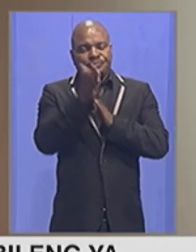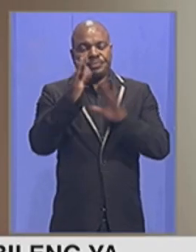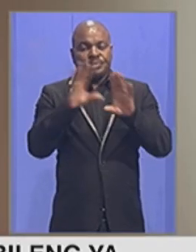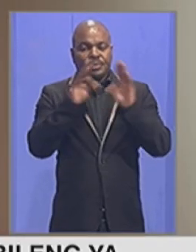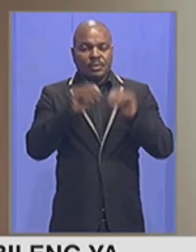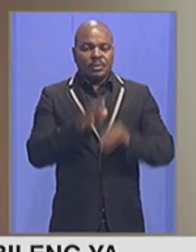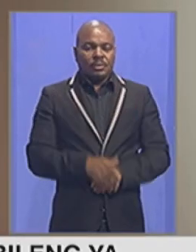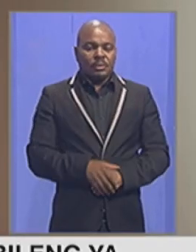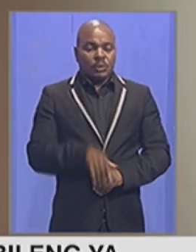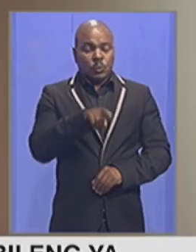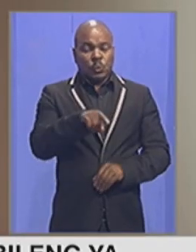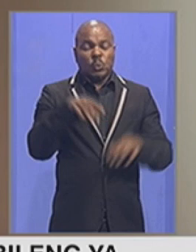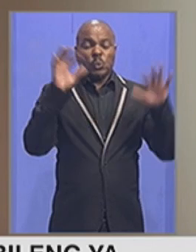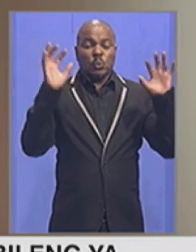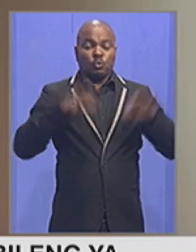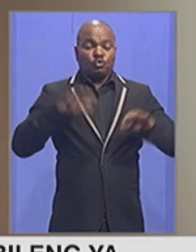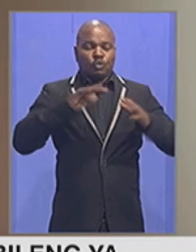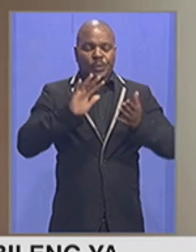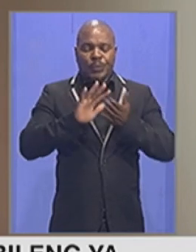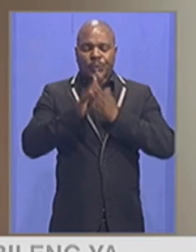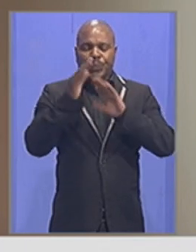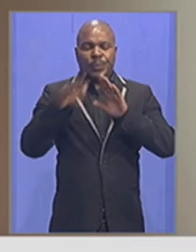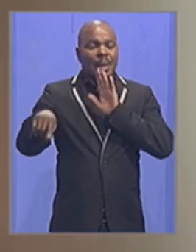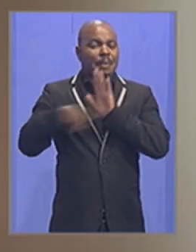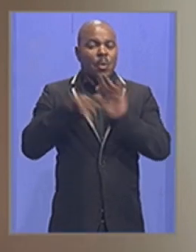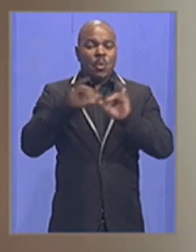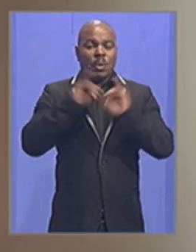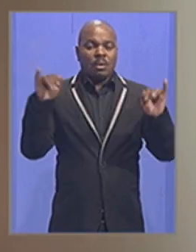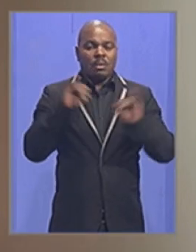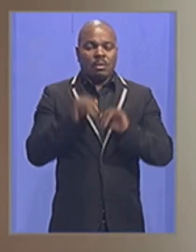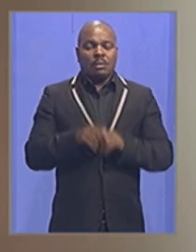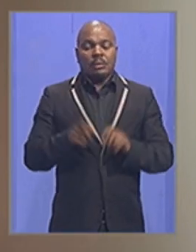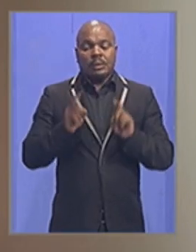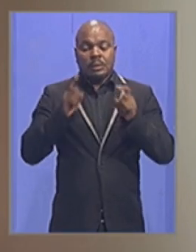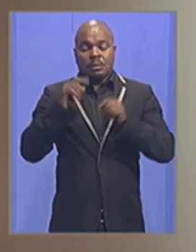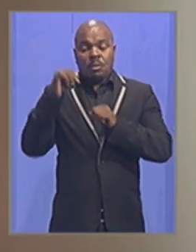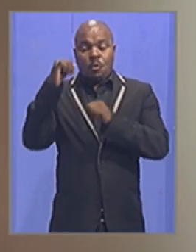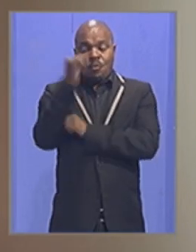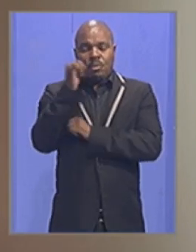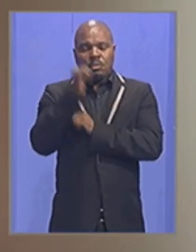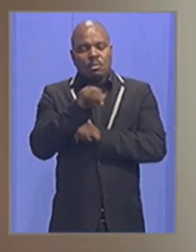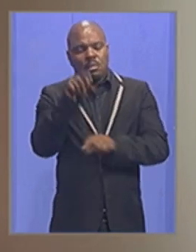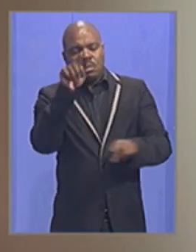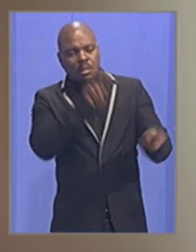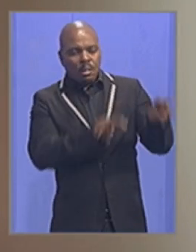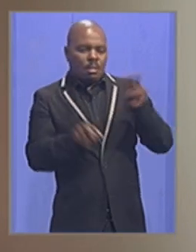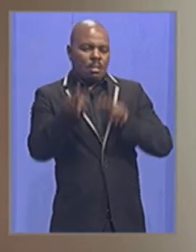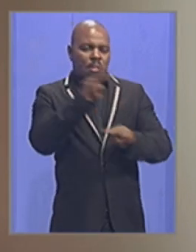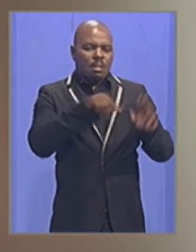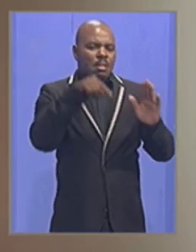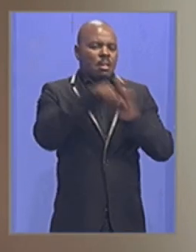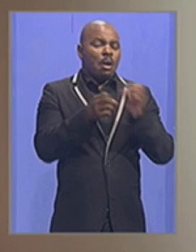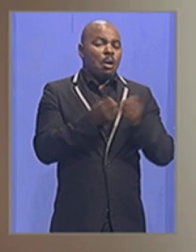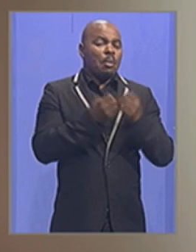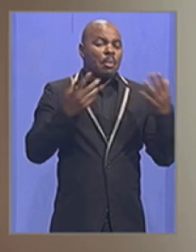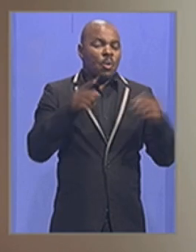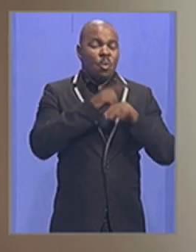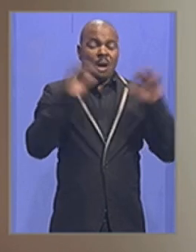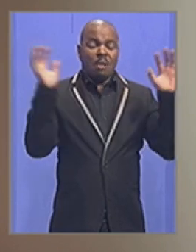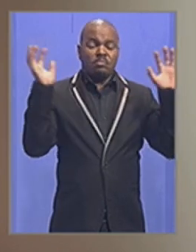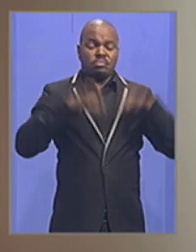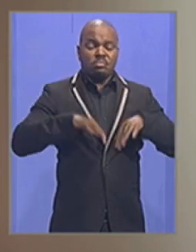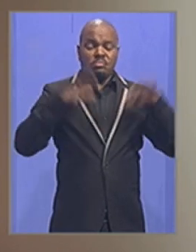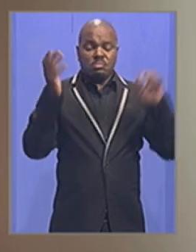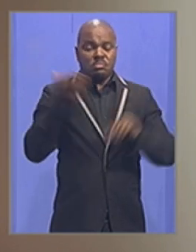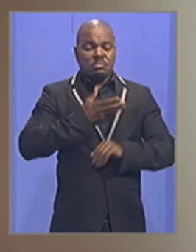us very drastically. Our disasters office are still assessing the damage caused by these heavy rains.